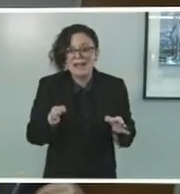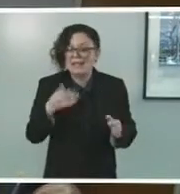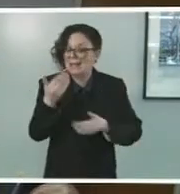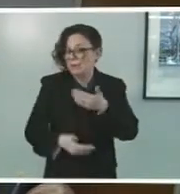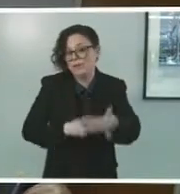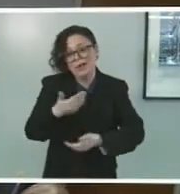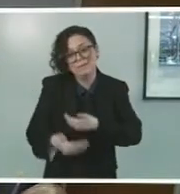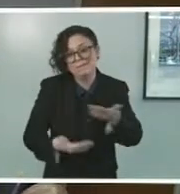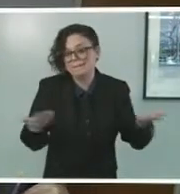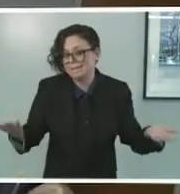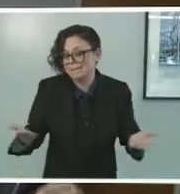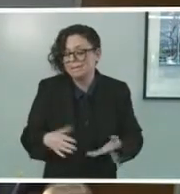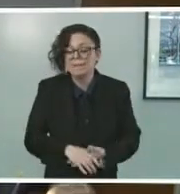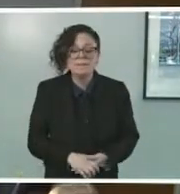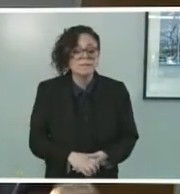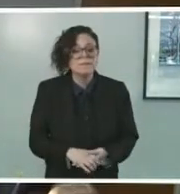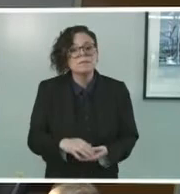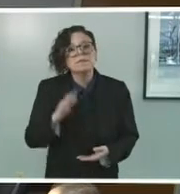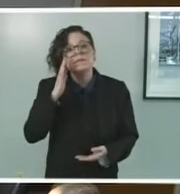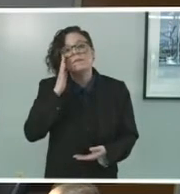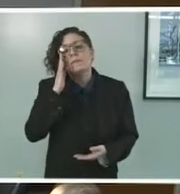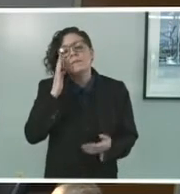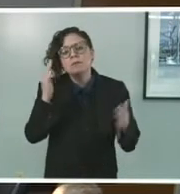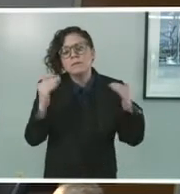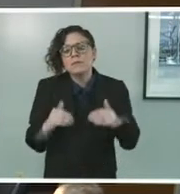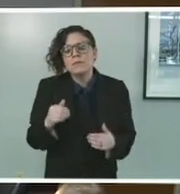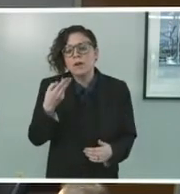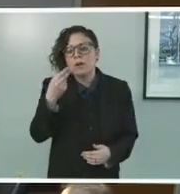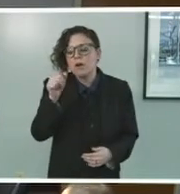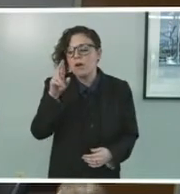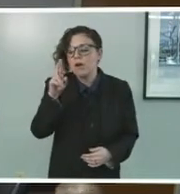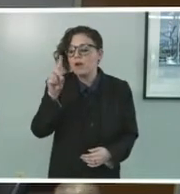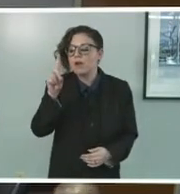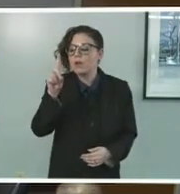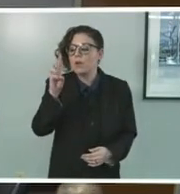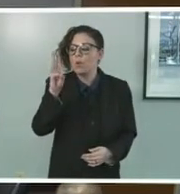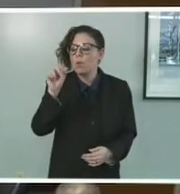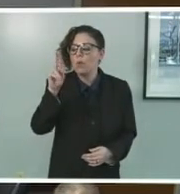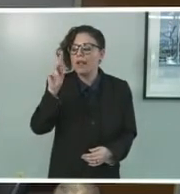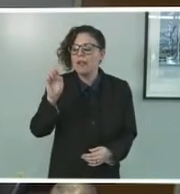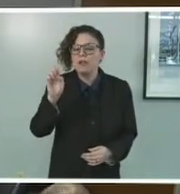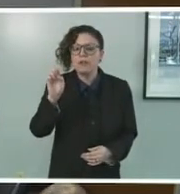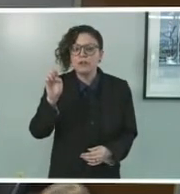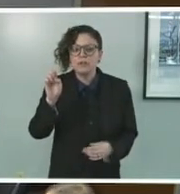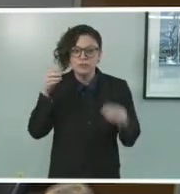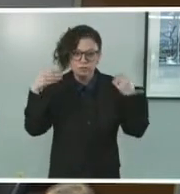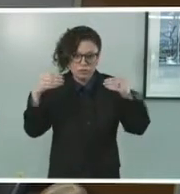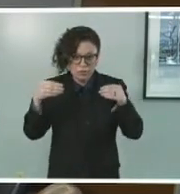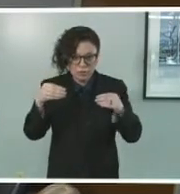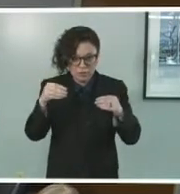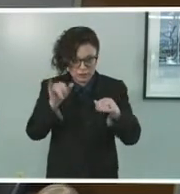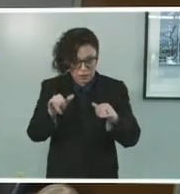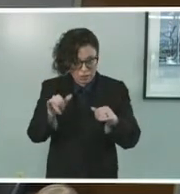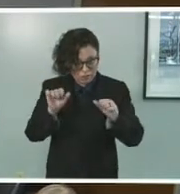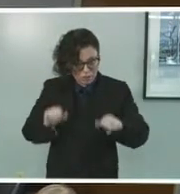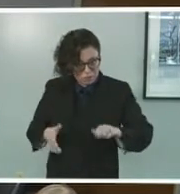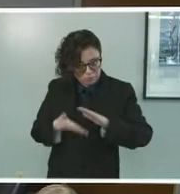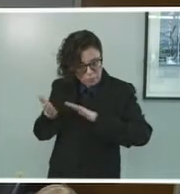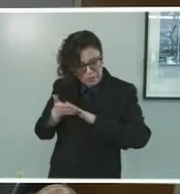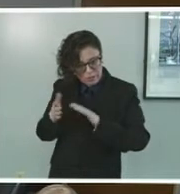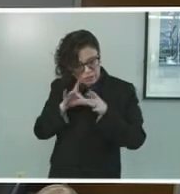Okay, hardware stores, are they considered part of the home maintenance? They are. Yeah, so they're allowed to remain open.